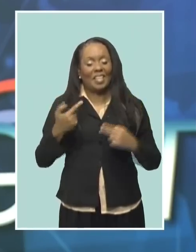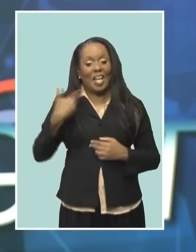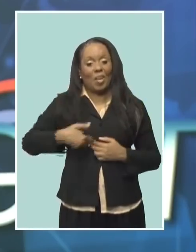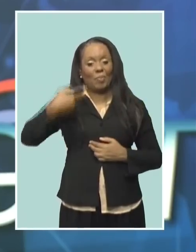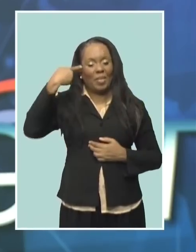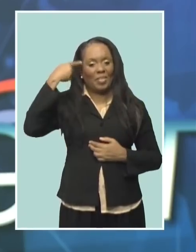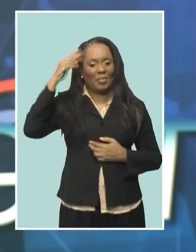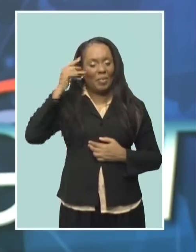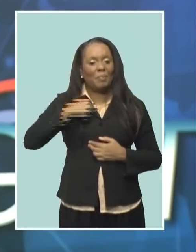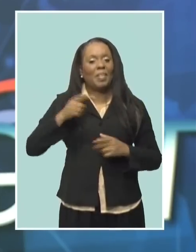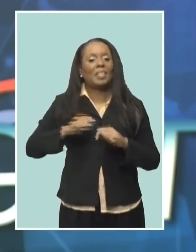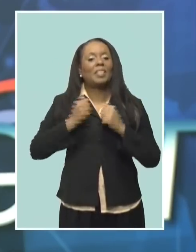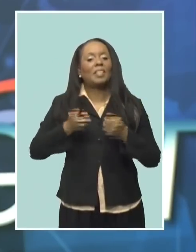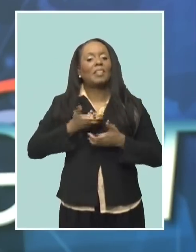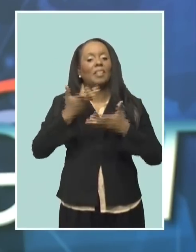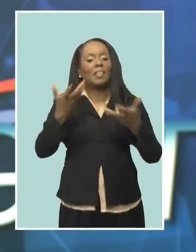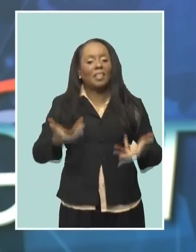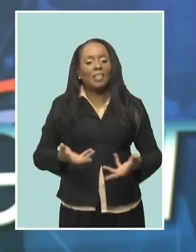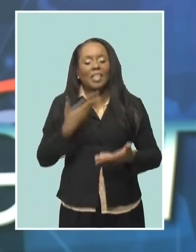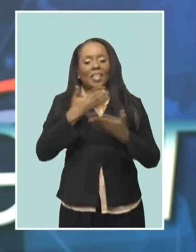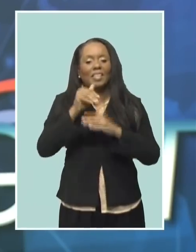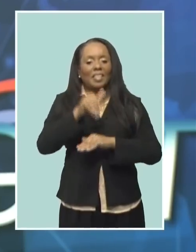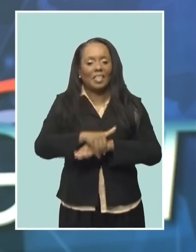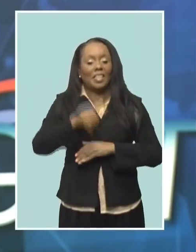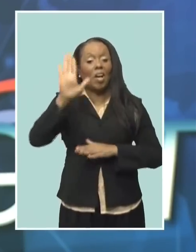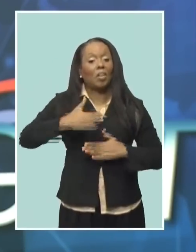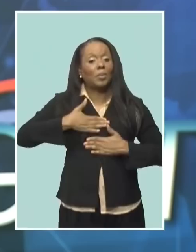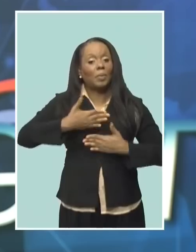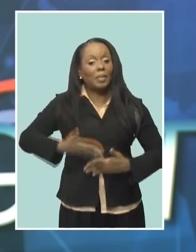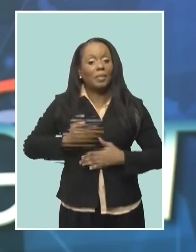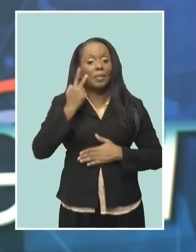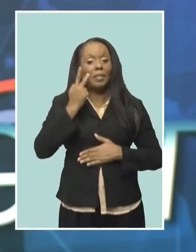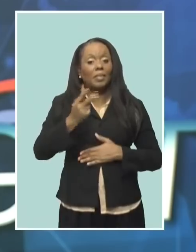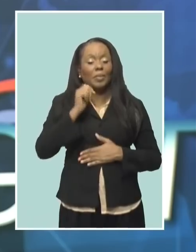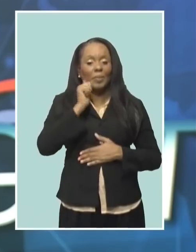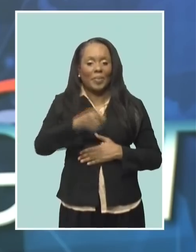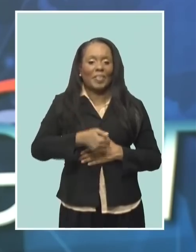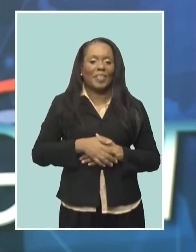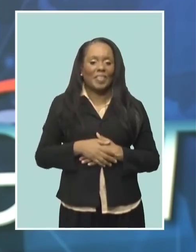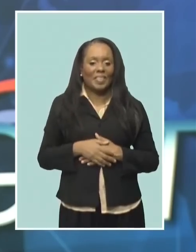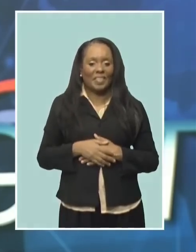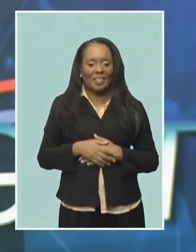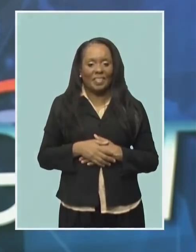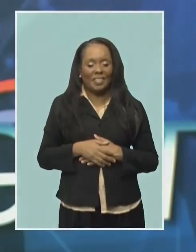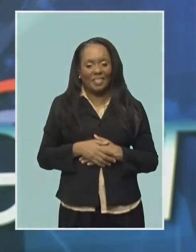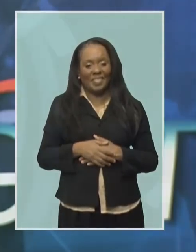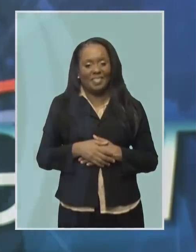I'm Pearson Bowen. For the crew, to all of you, good night. By God's will, we'll see you tomorrow.